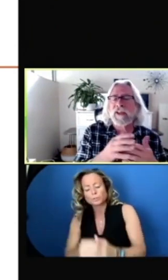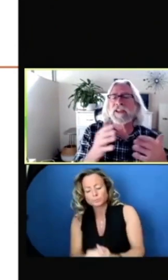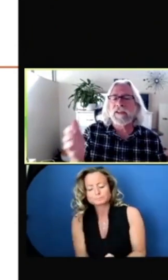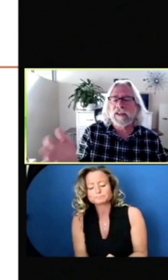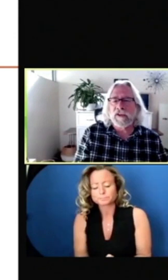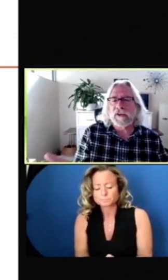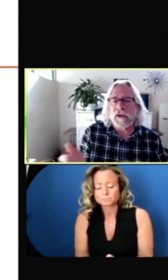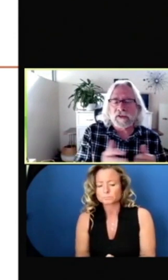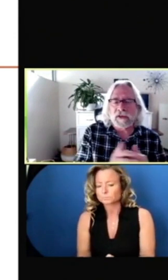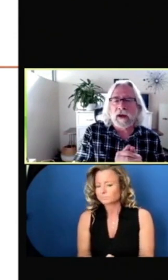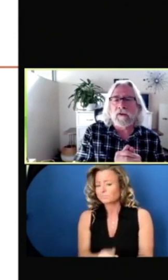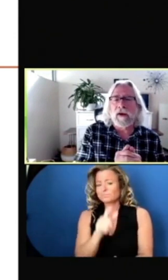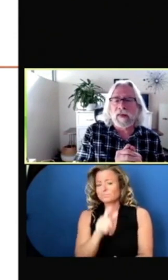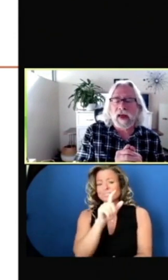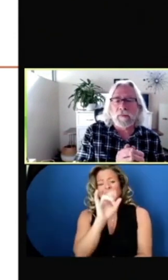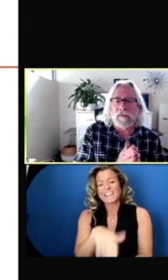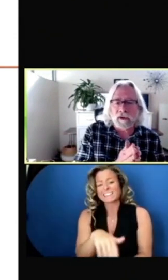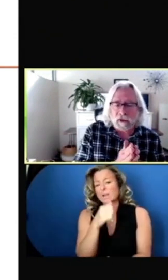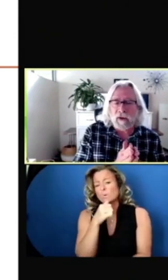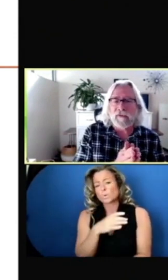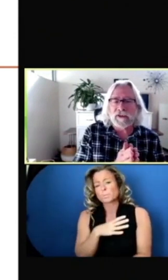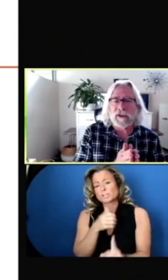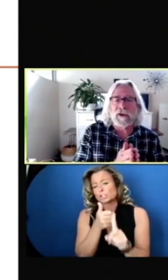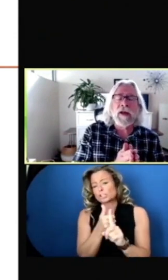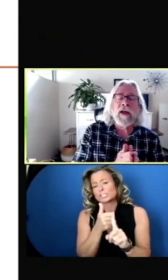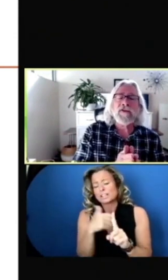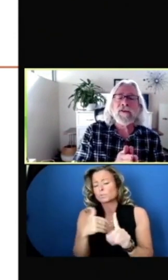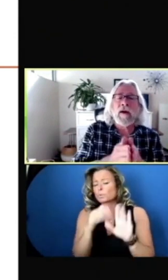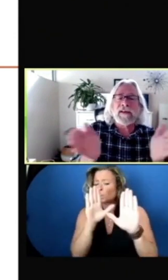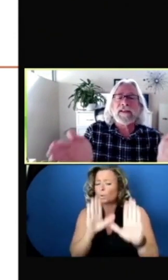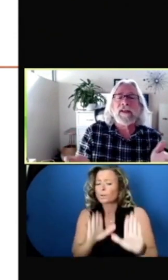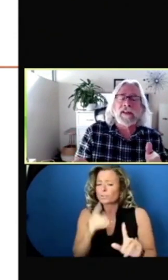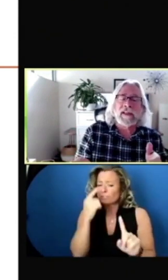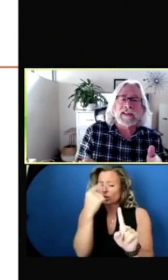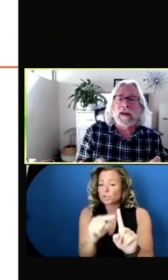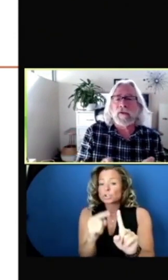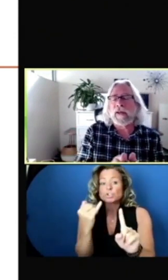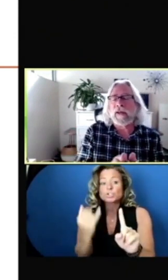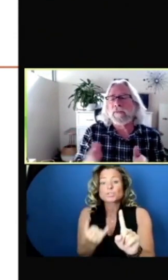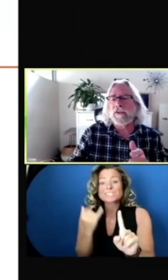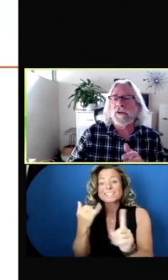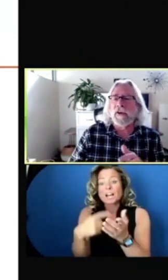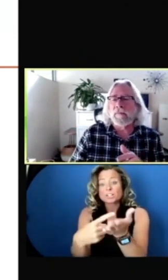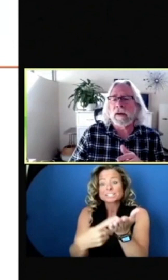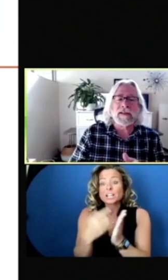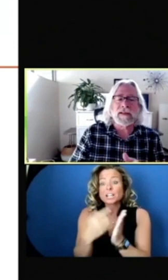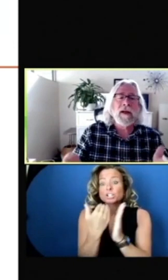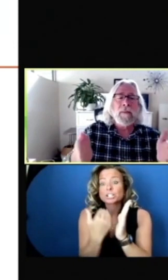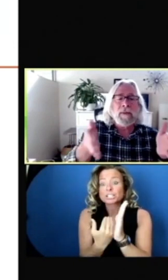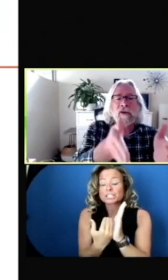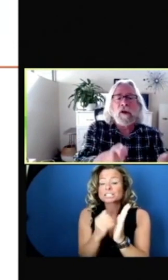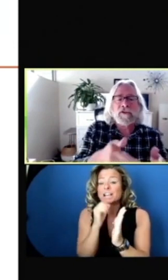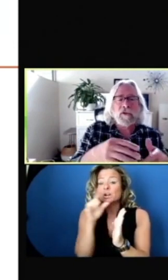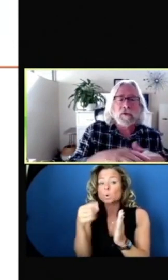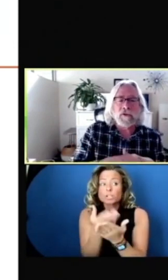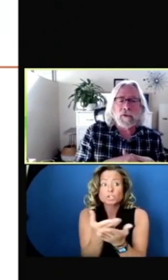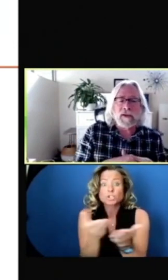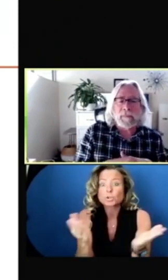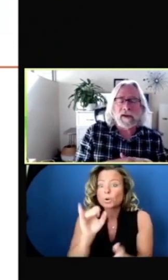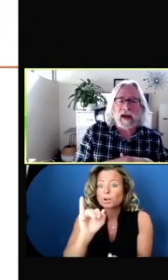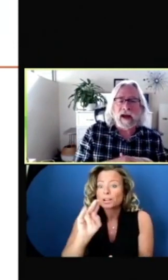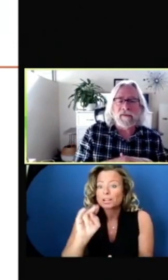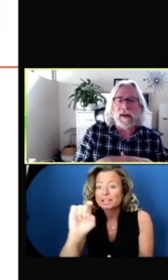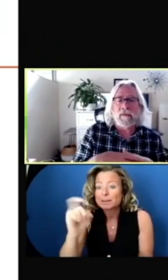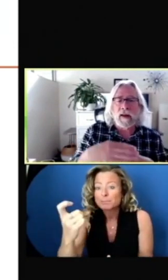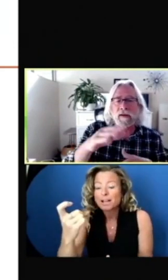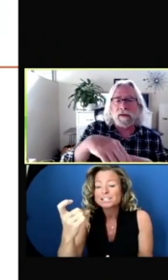And she has continued to moderate that, and we're very grateful to her. So now the discussion list not only comes into your inbox, but you can also do a